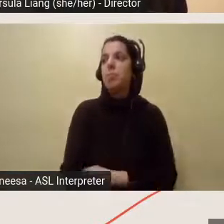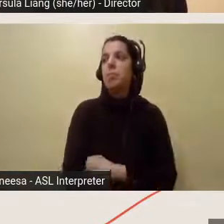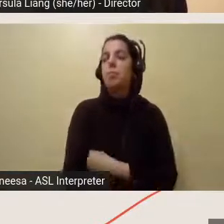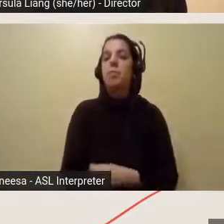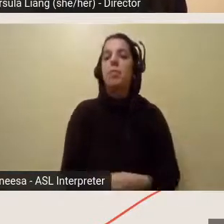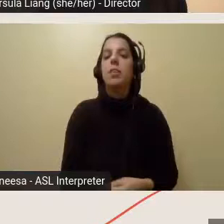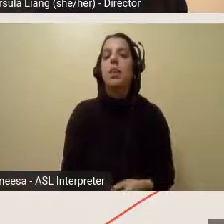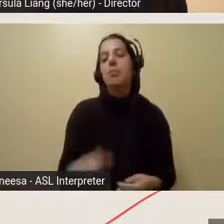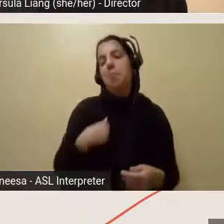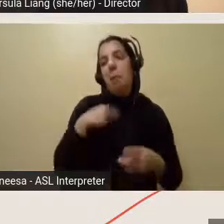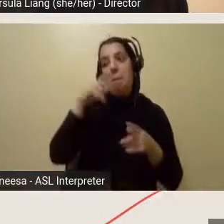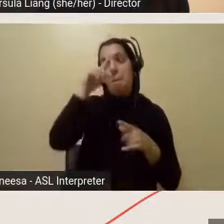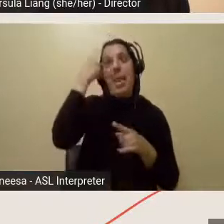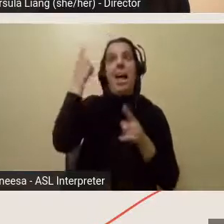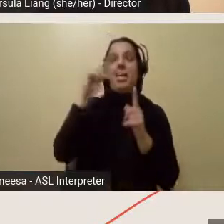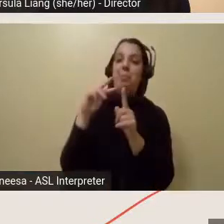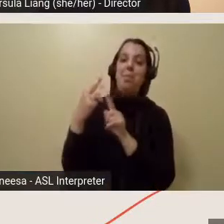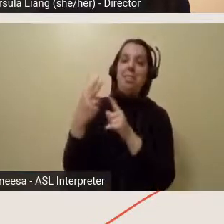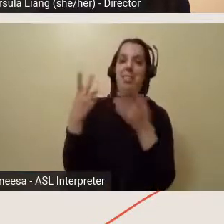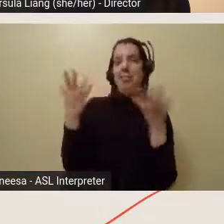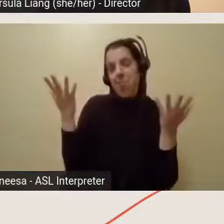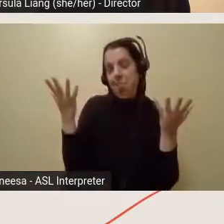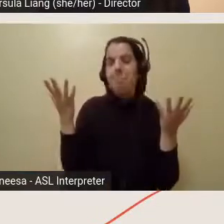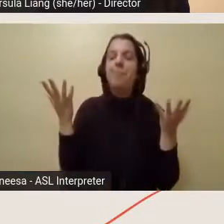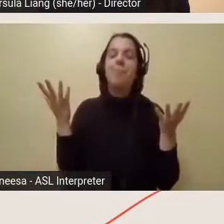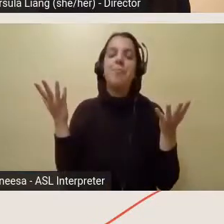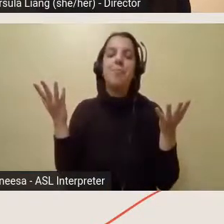from the Black perspective that.